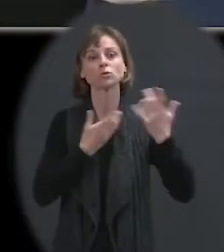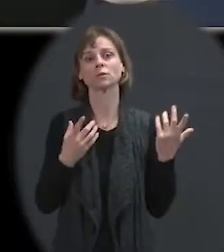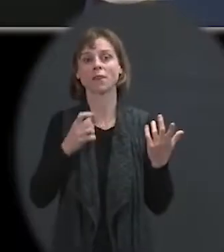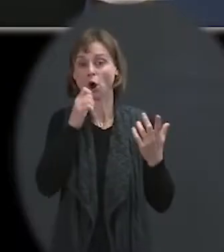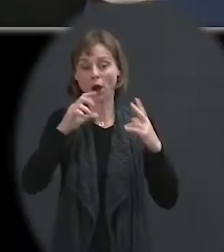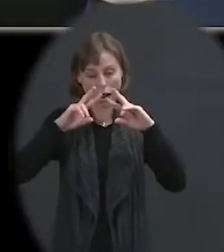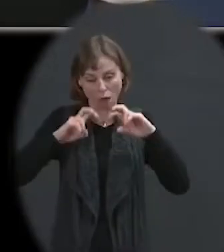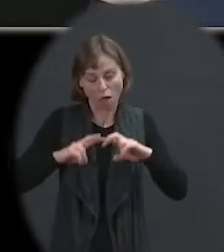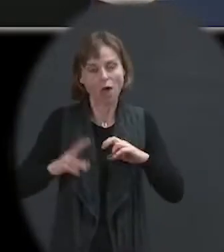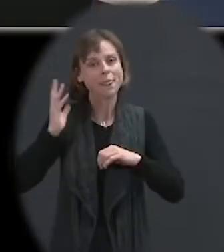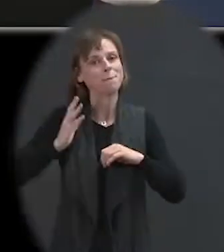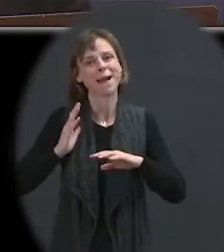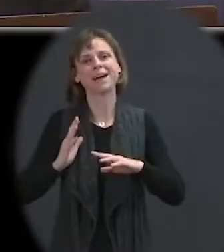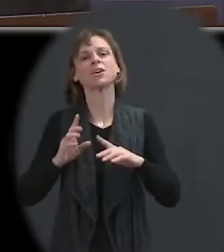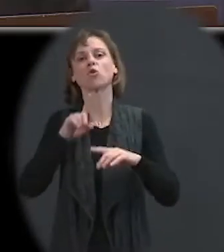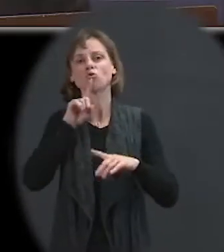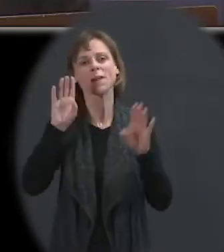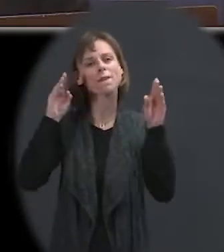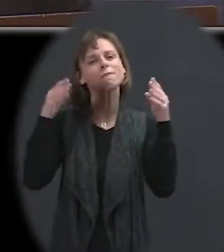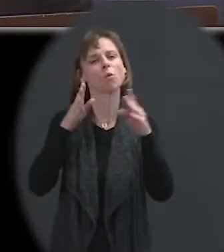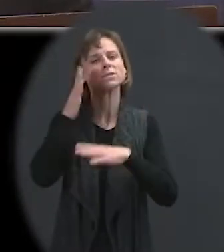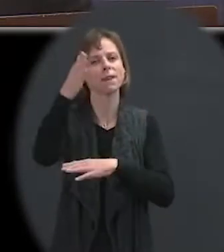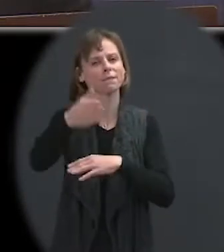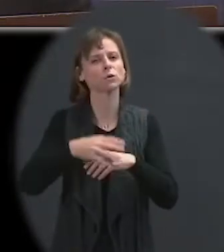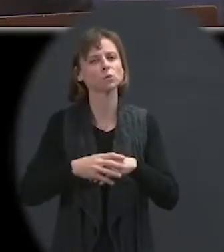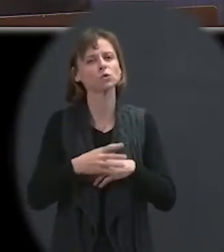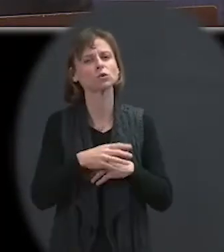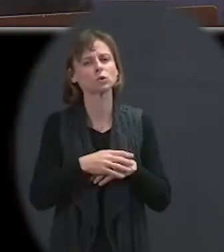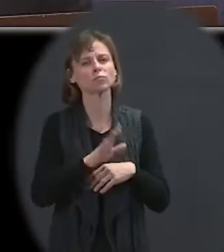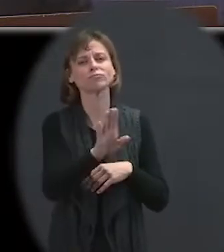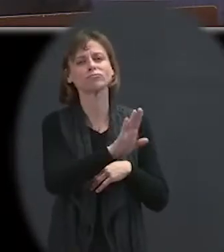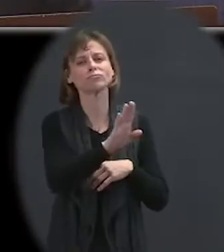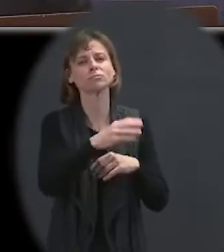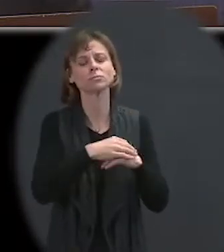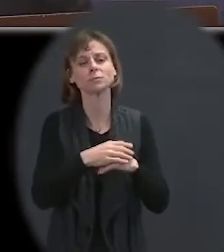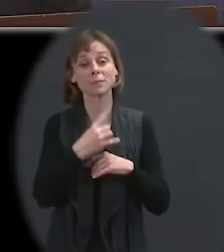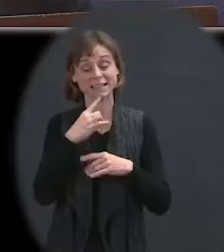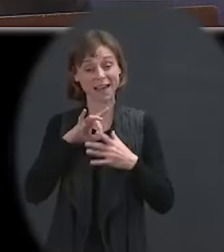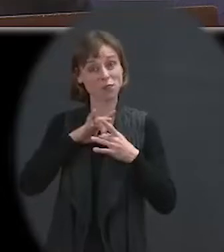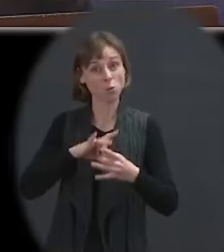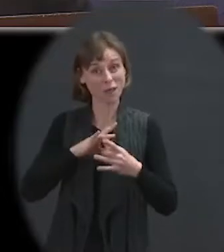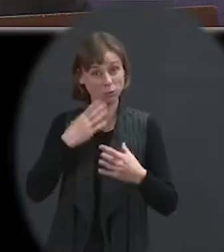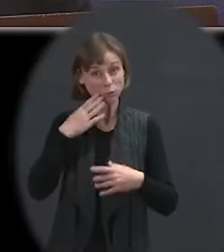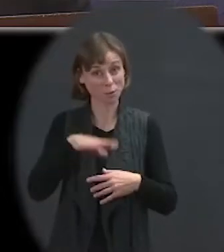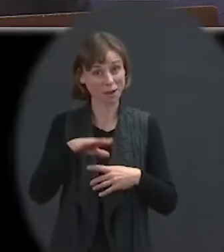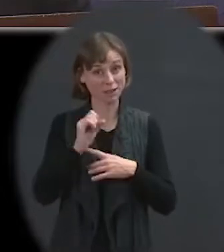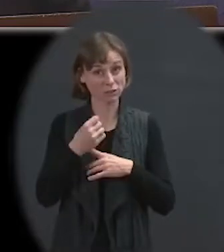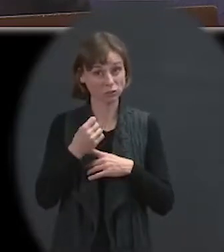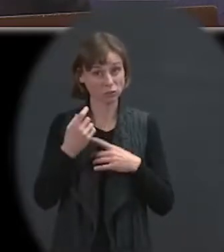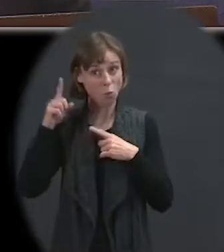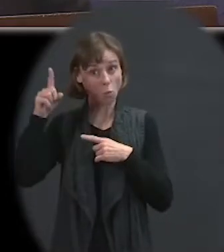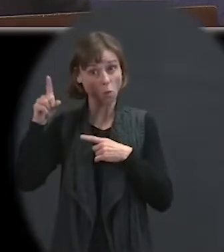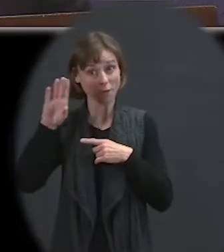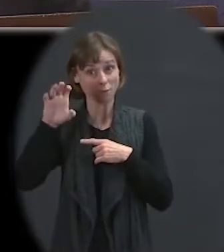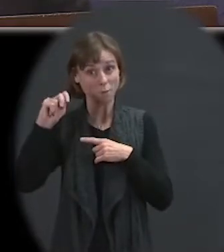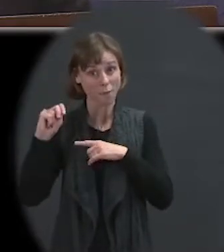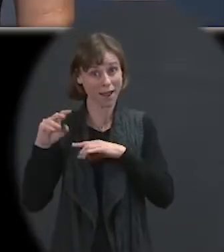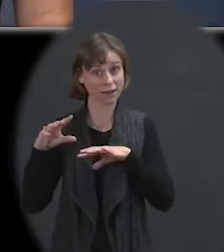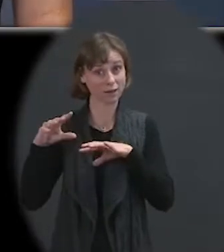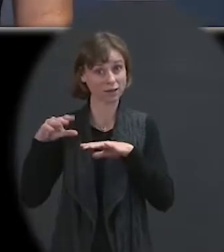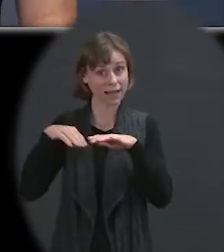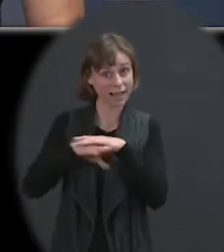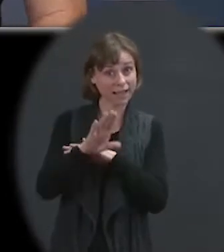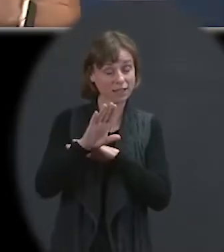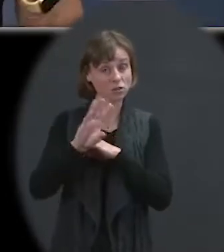to the future. Still, does the President feel that the relationship was in bad shape when he got into the White House? The president